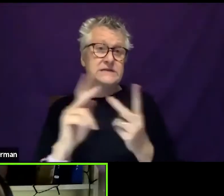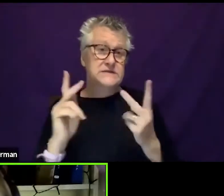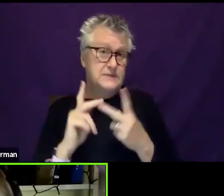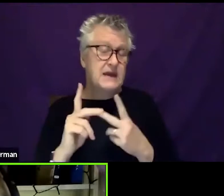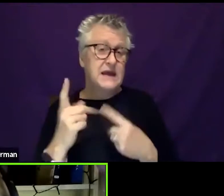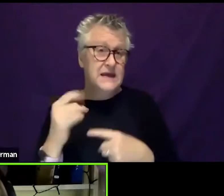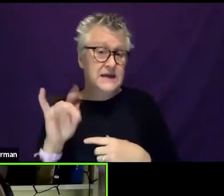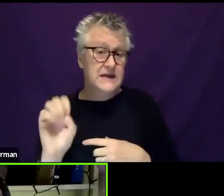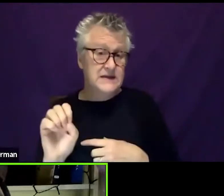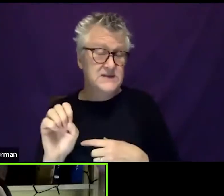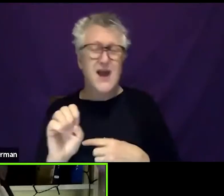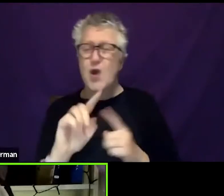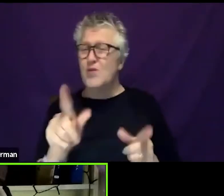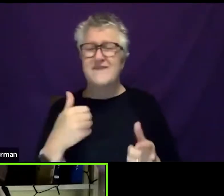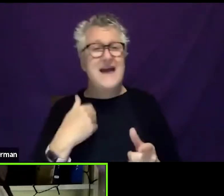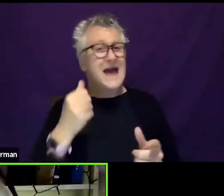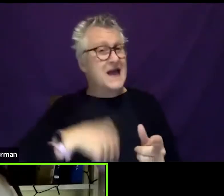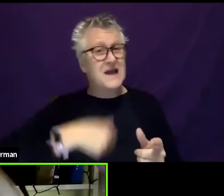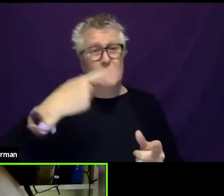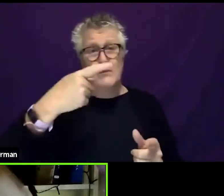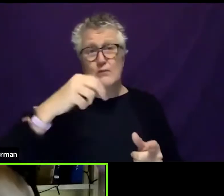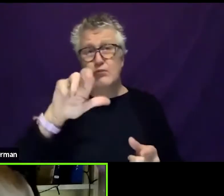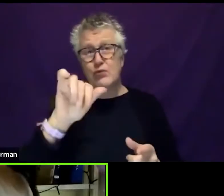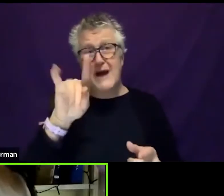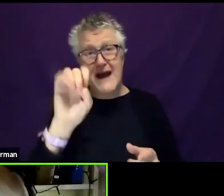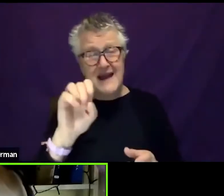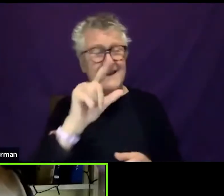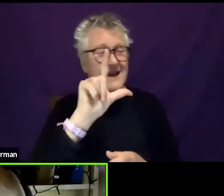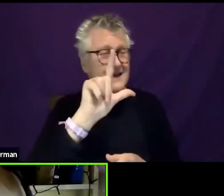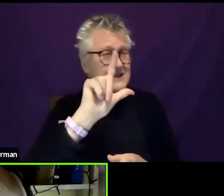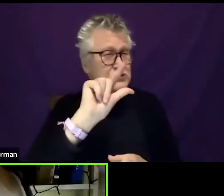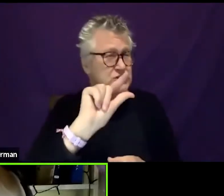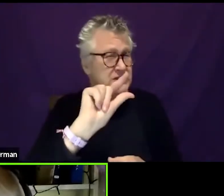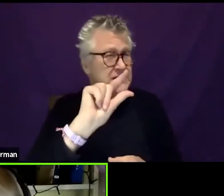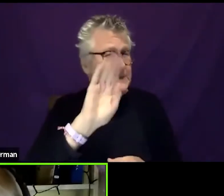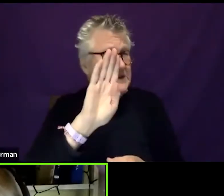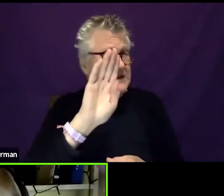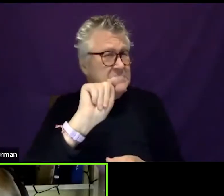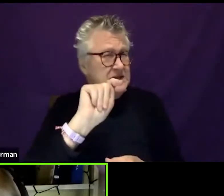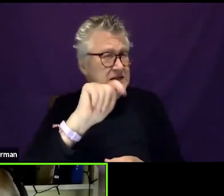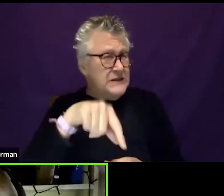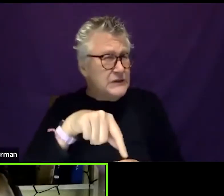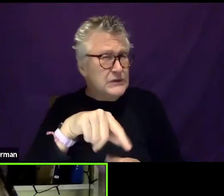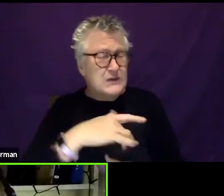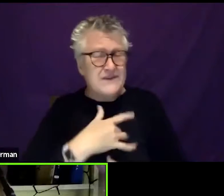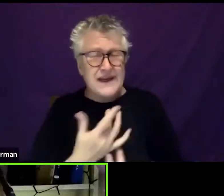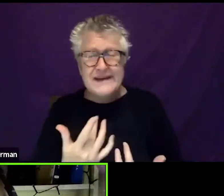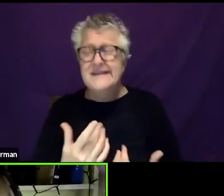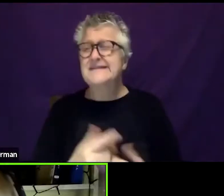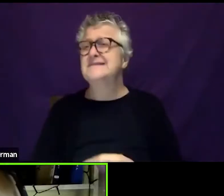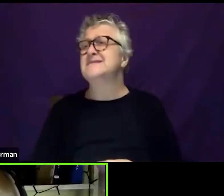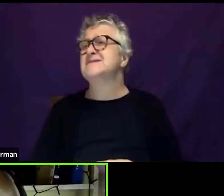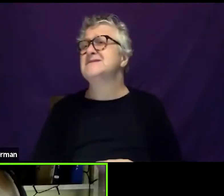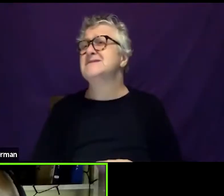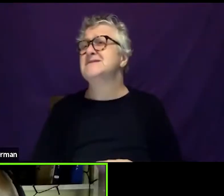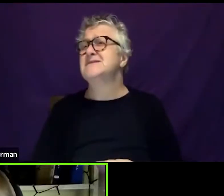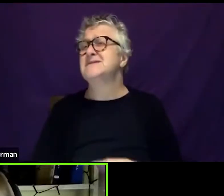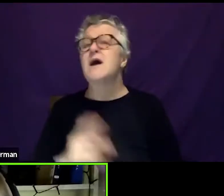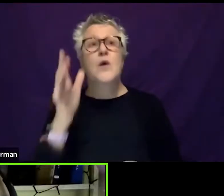Pride, LGBTQ plus Pride events. We are planning a Black Lives Matter